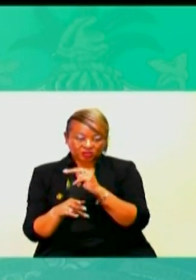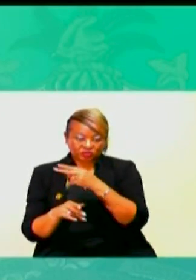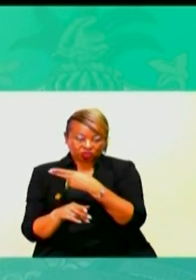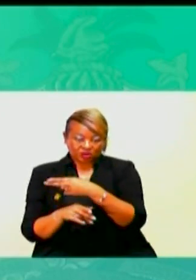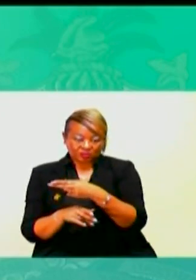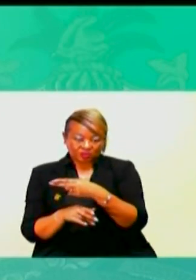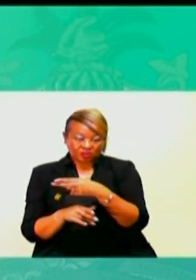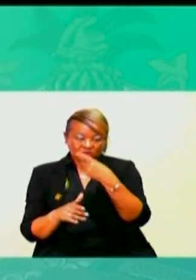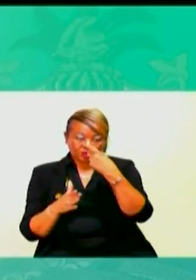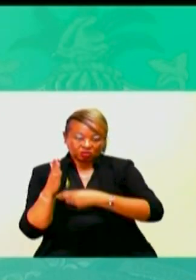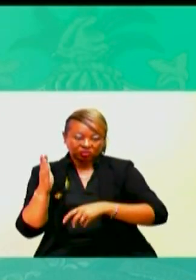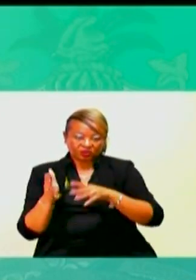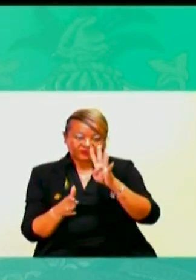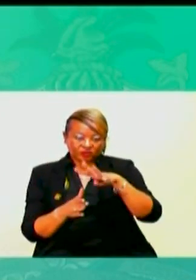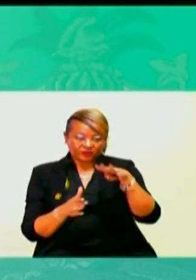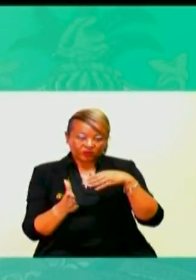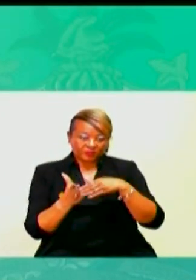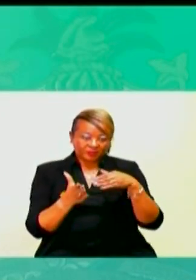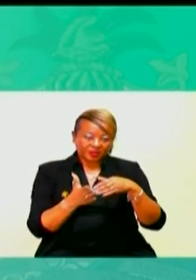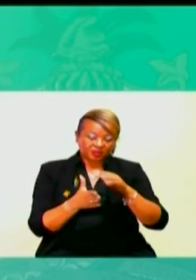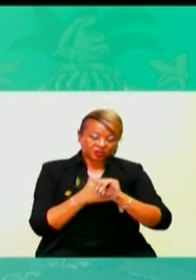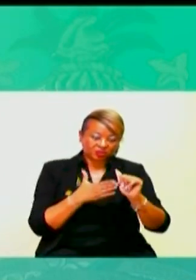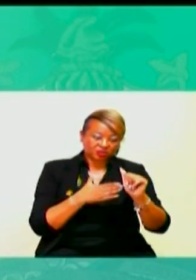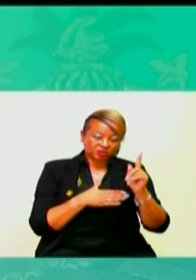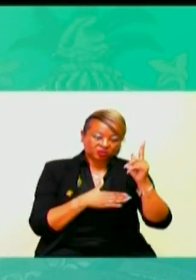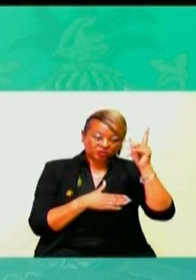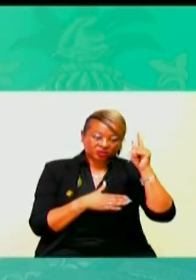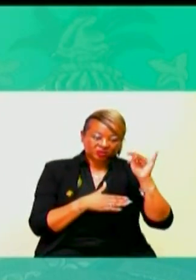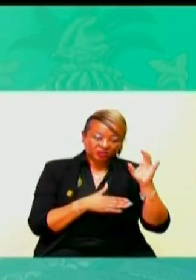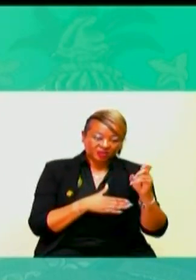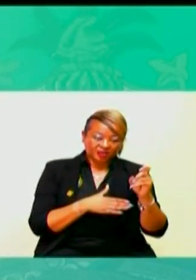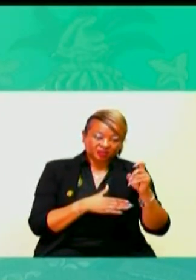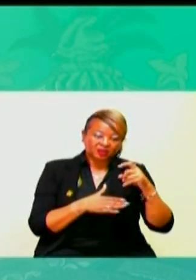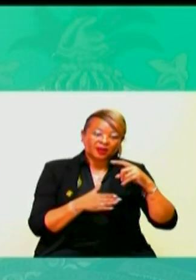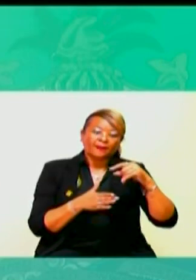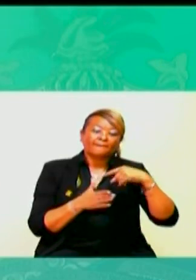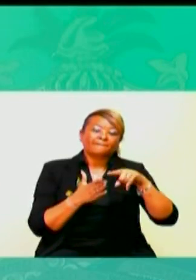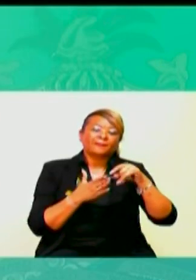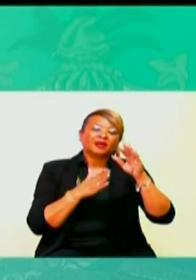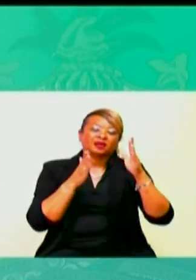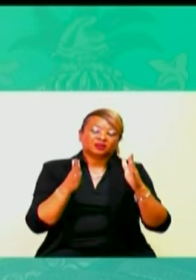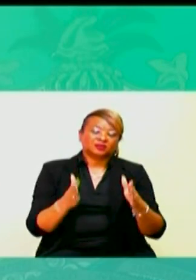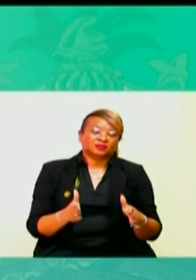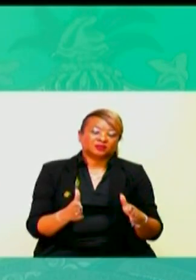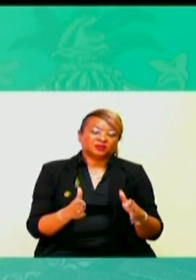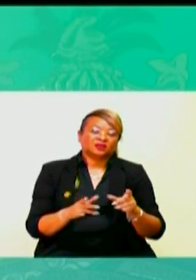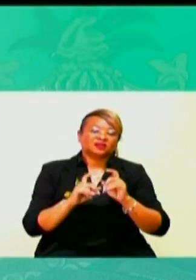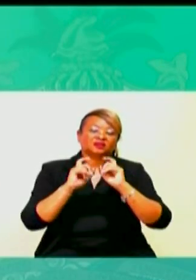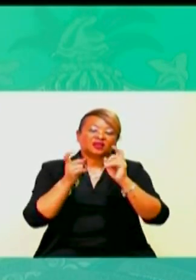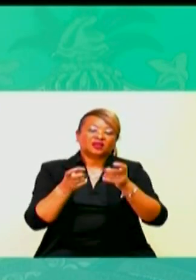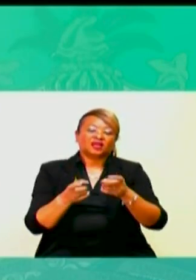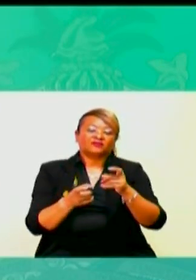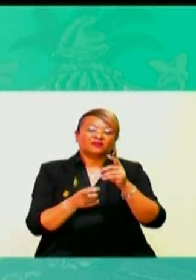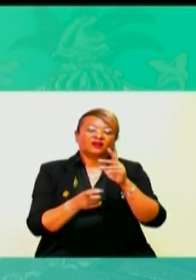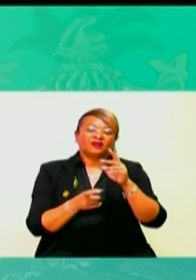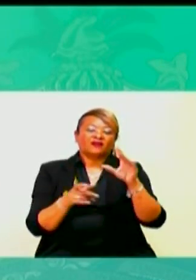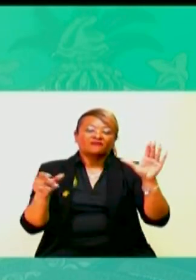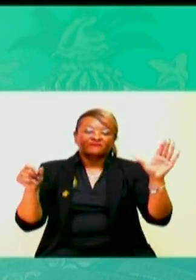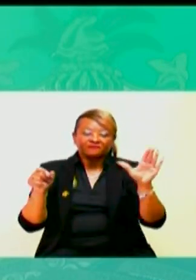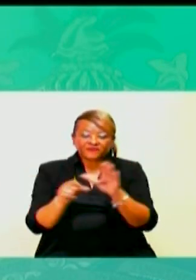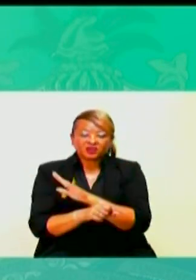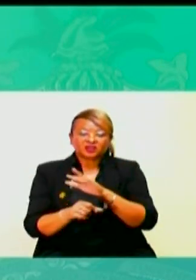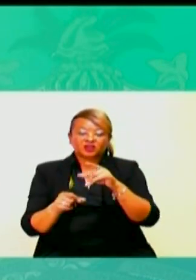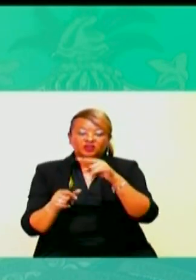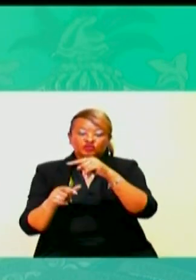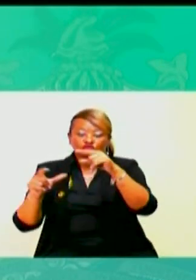at a cost of $44 million to the taxpayers. In 2019, they gave a fully dredged Nassau